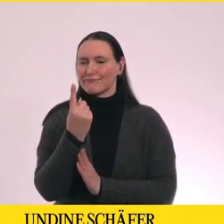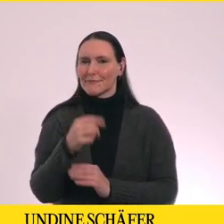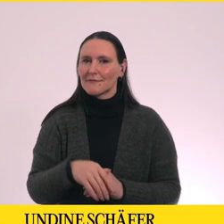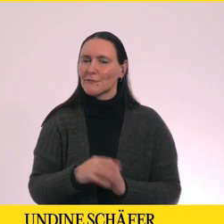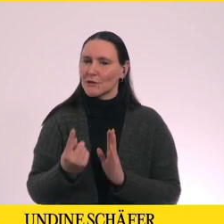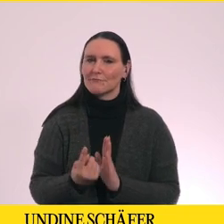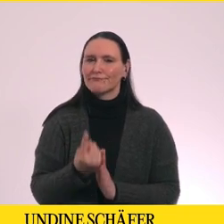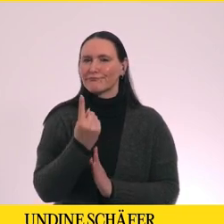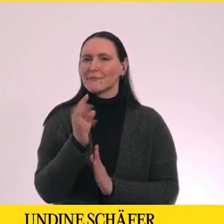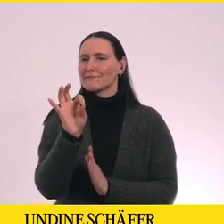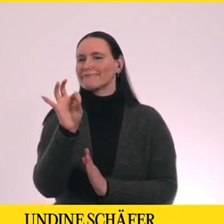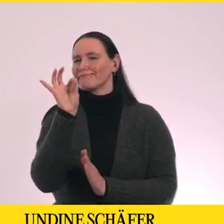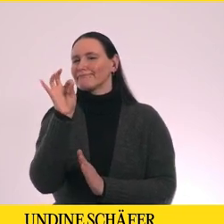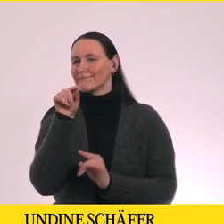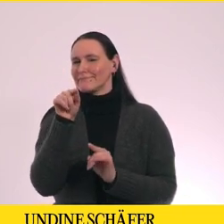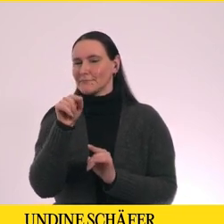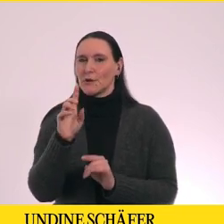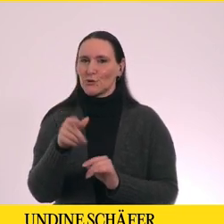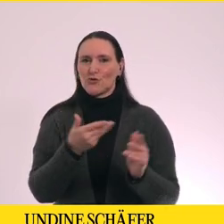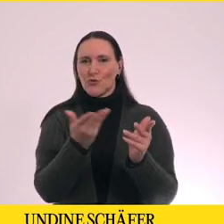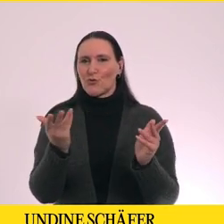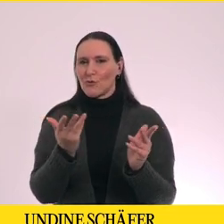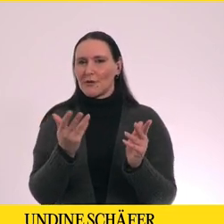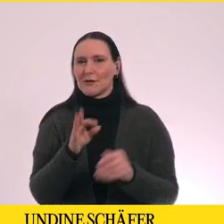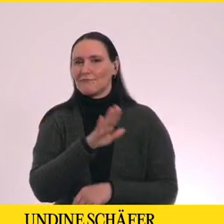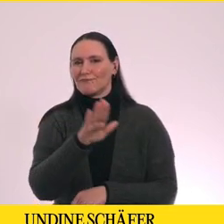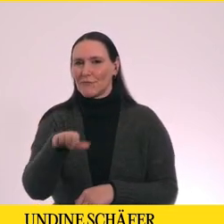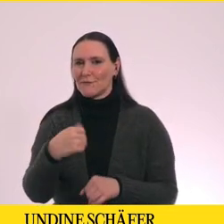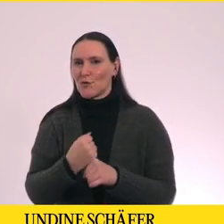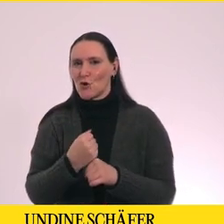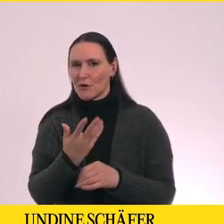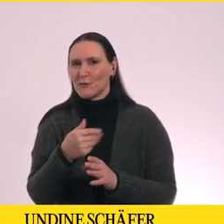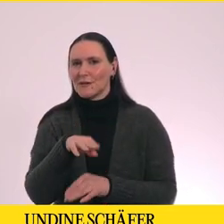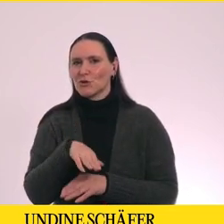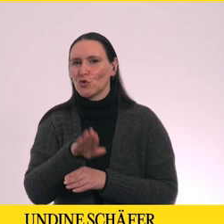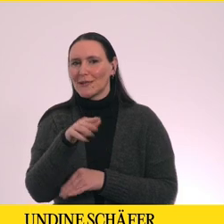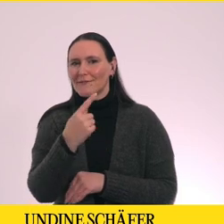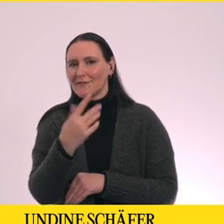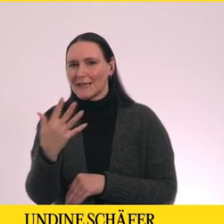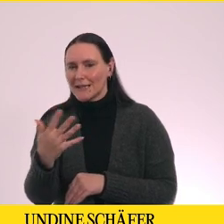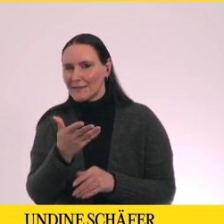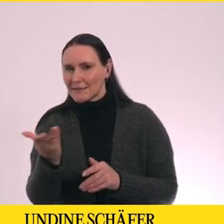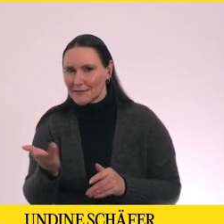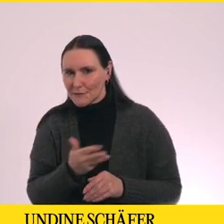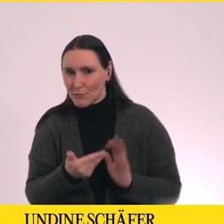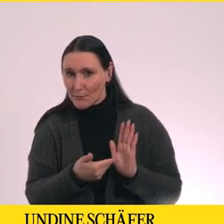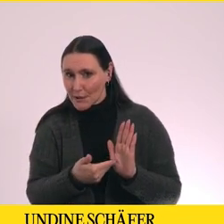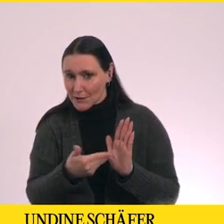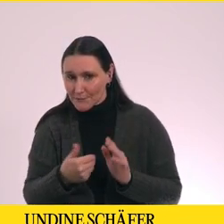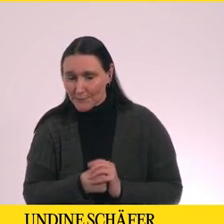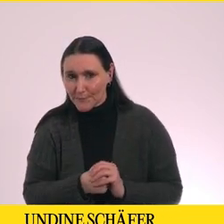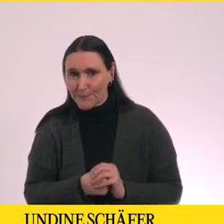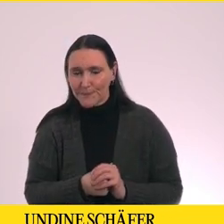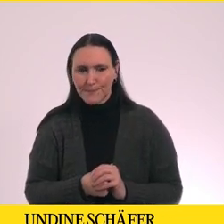a provocation, for the work that you're doing with Documenta 15? And let's